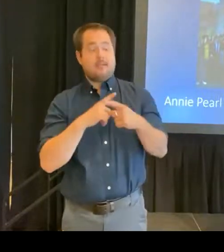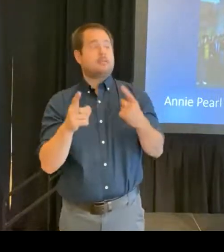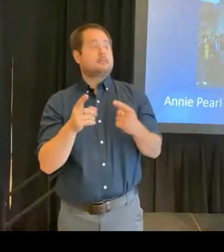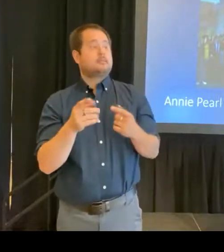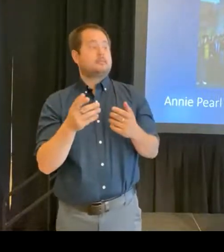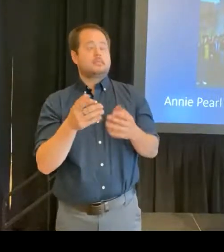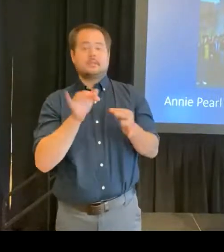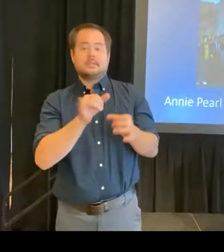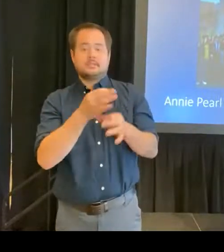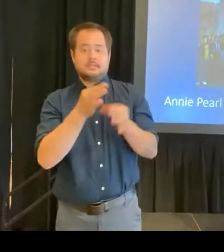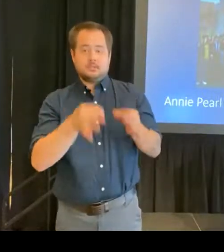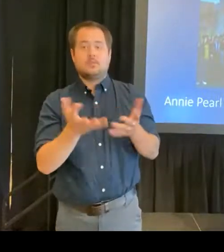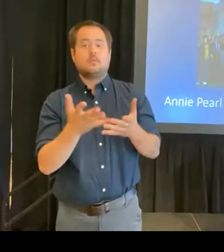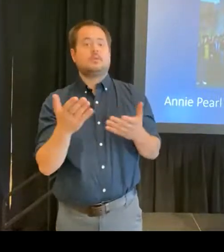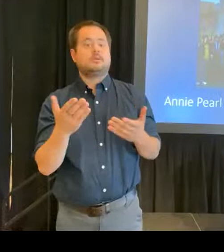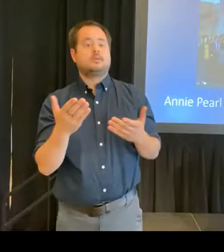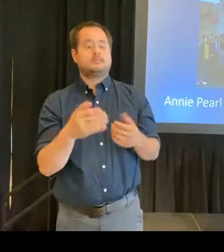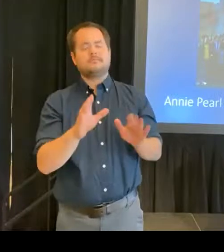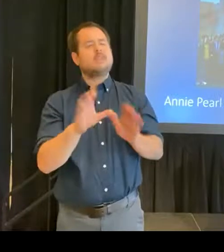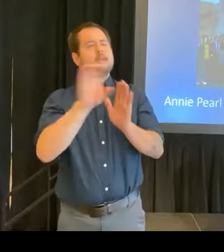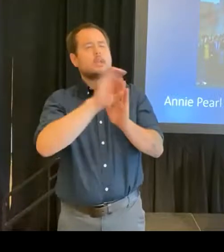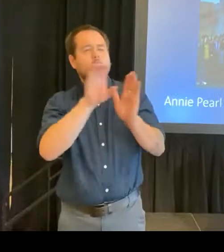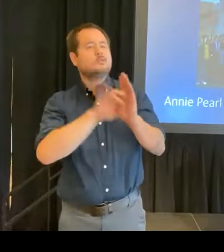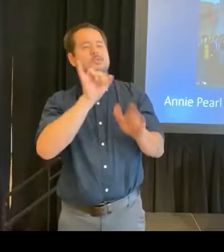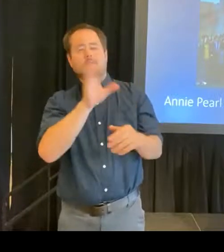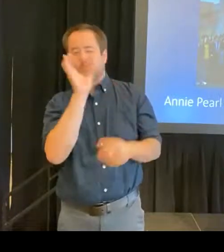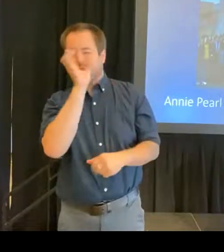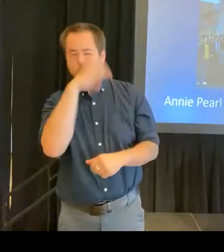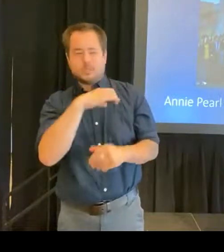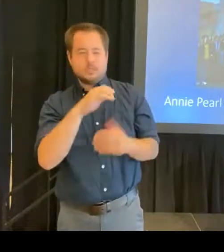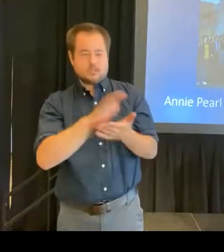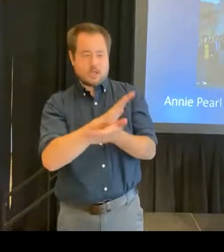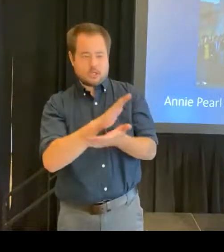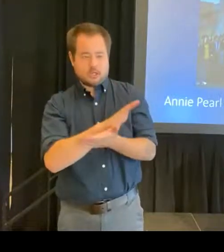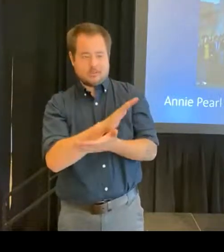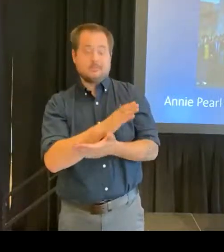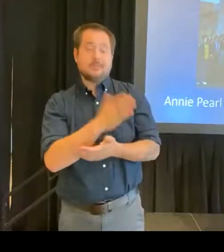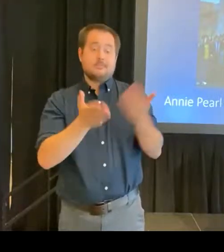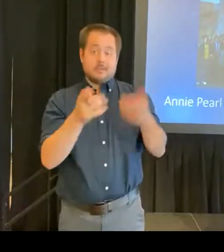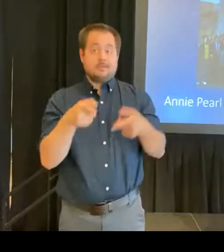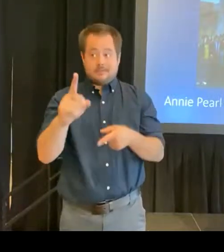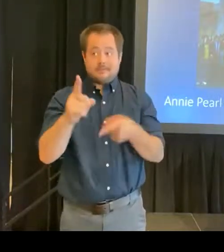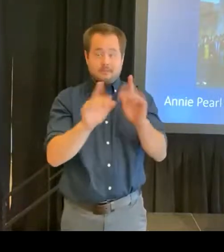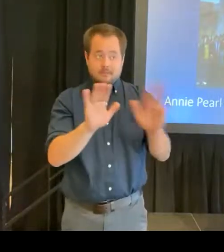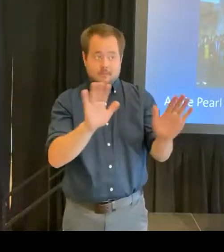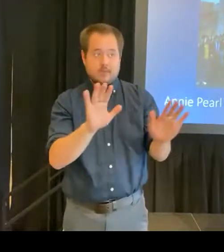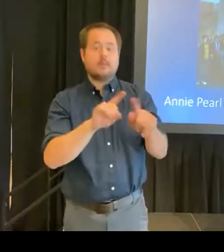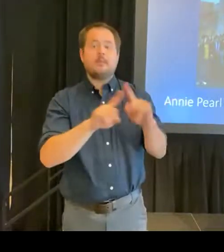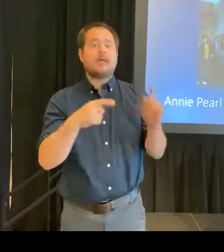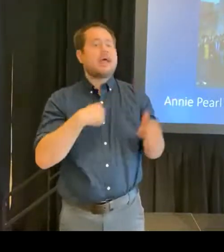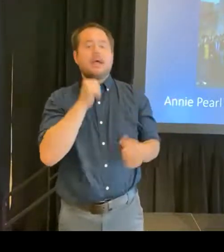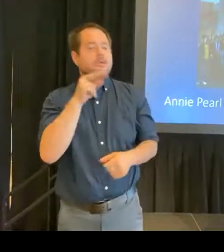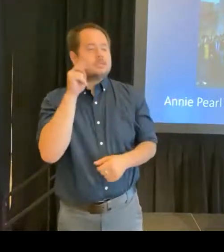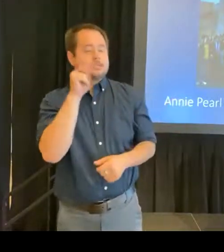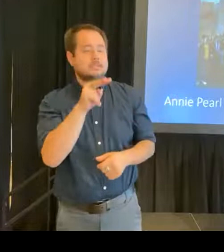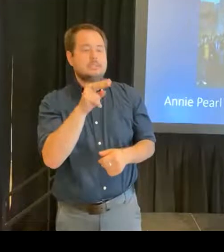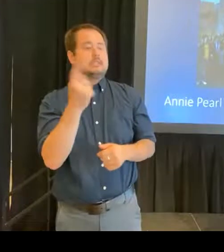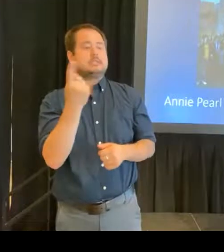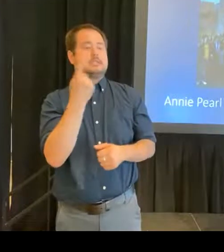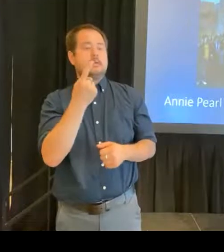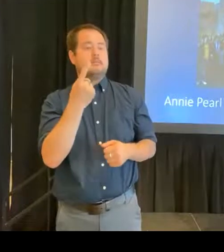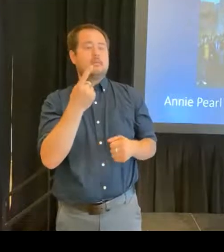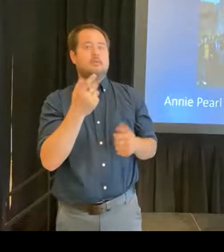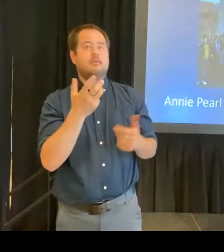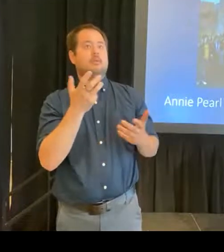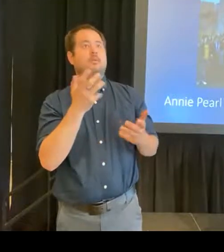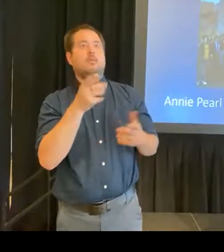And the Constitution is a weird document. You know what I mean? And like it's probably going to offend some people, but I don't see it as this thing that should be held